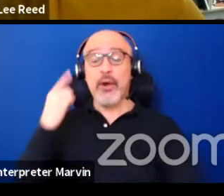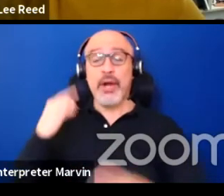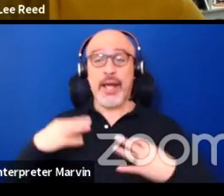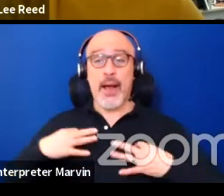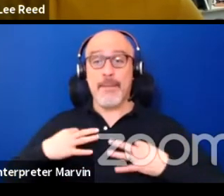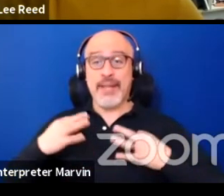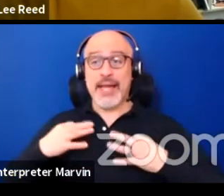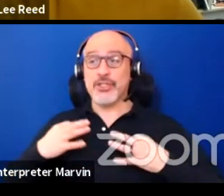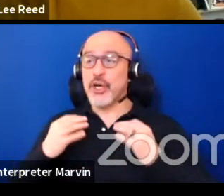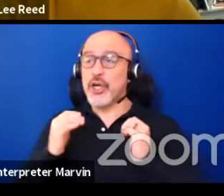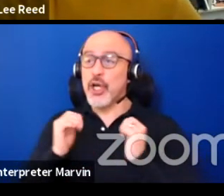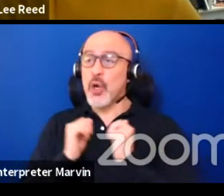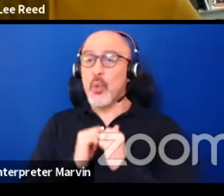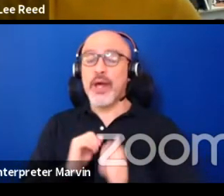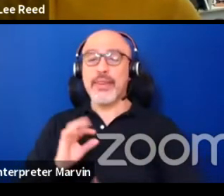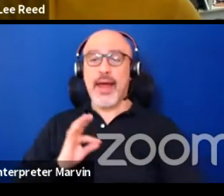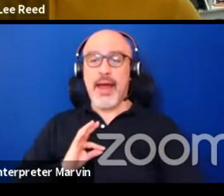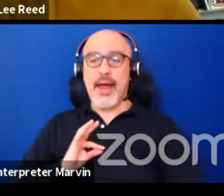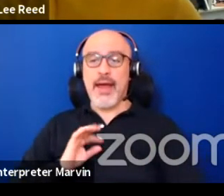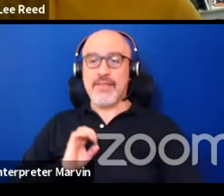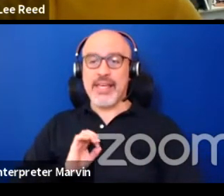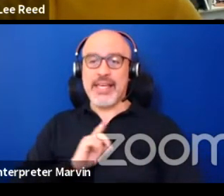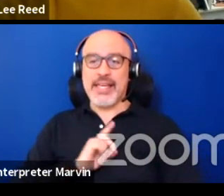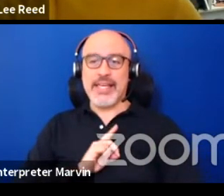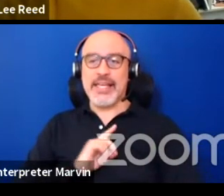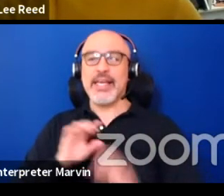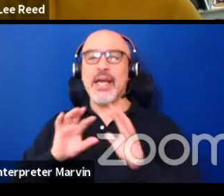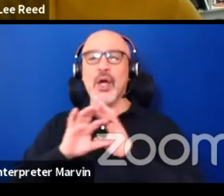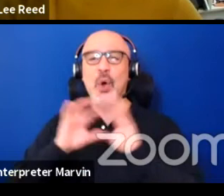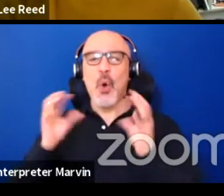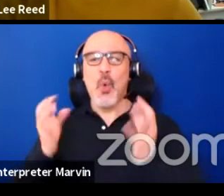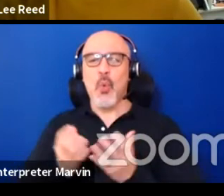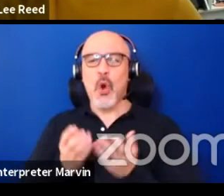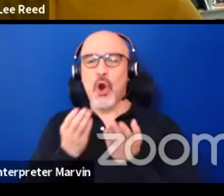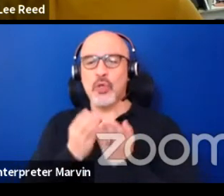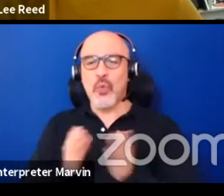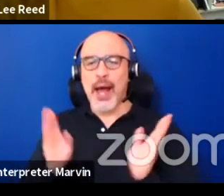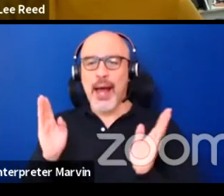with Feed Worldwide on it and blue and